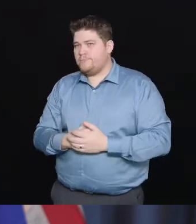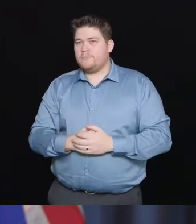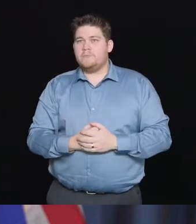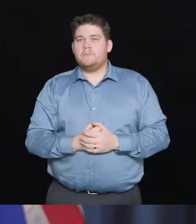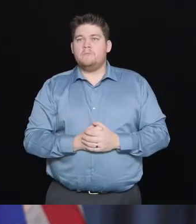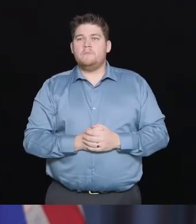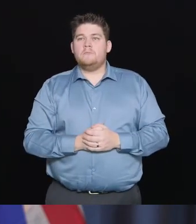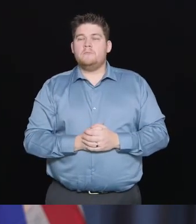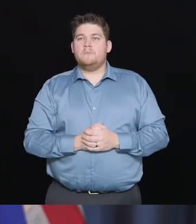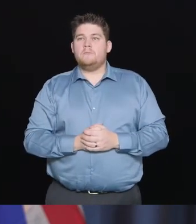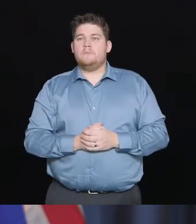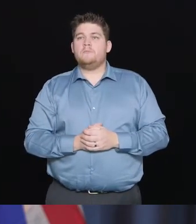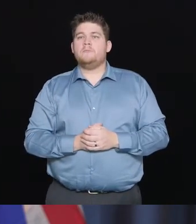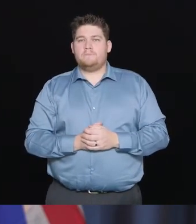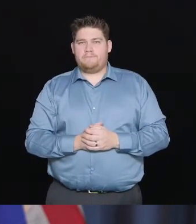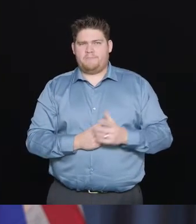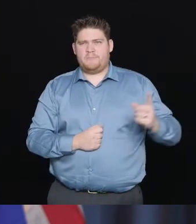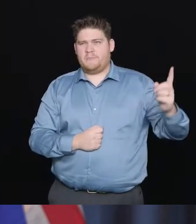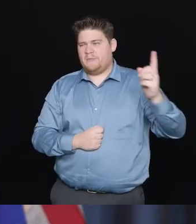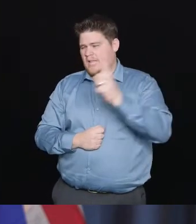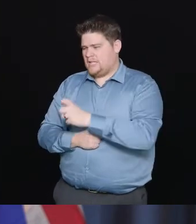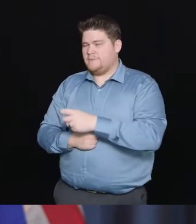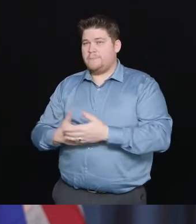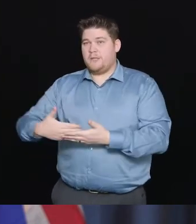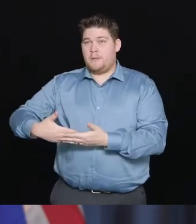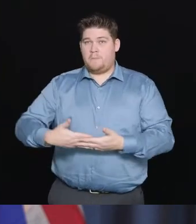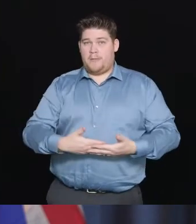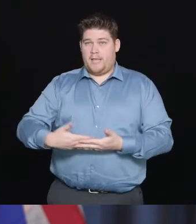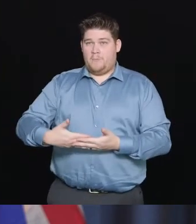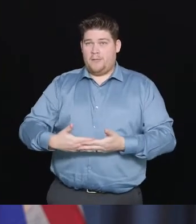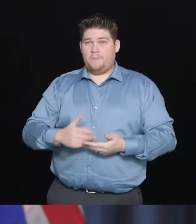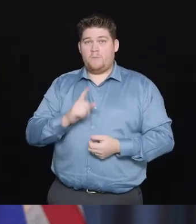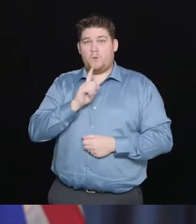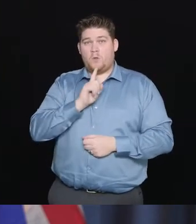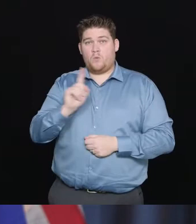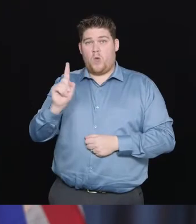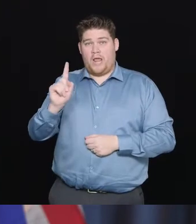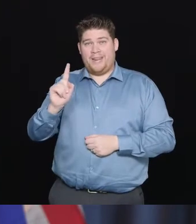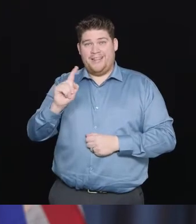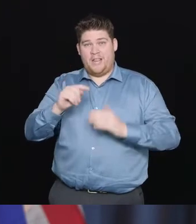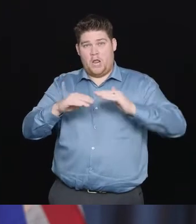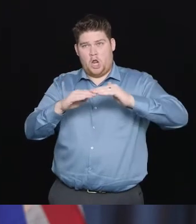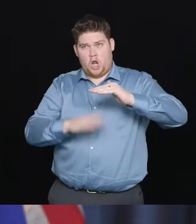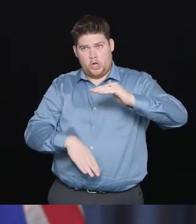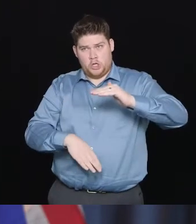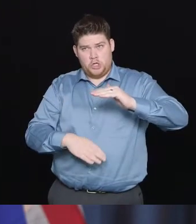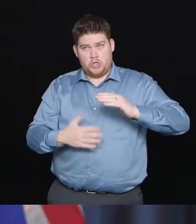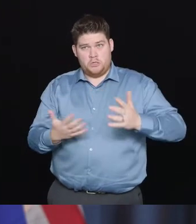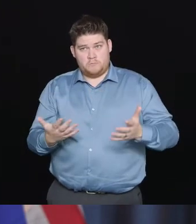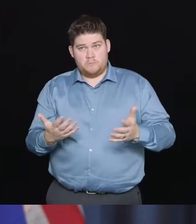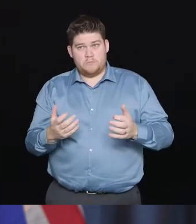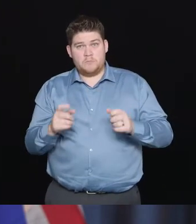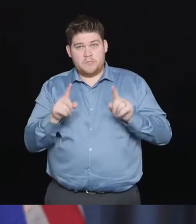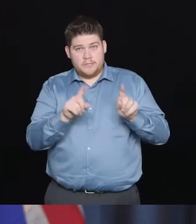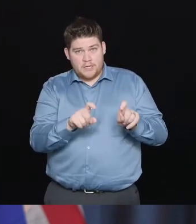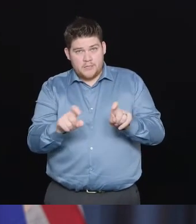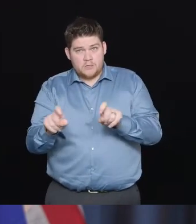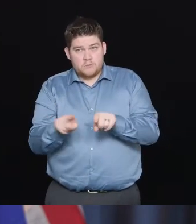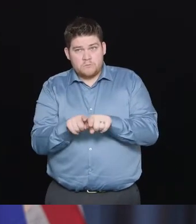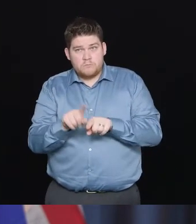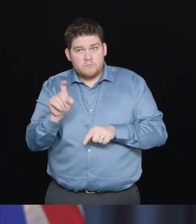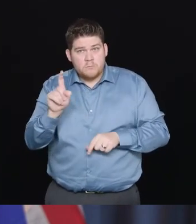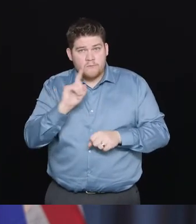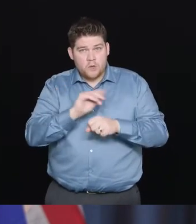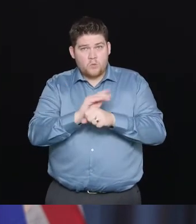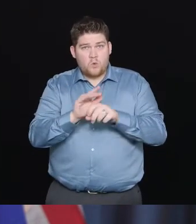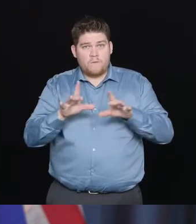age. We're hearing occasional stories of babies either being tested for or diagnosed with novel coronavirus. In one case out of